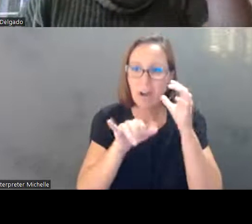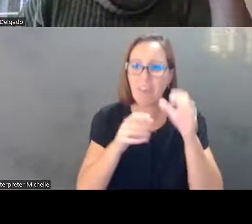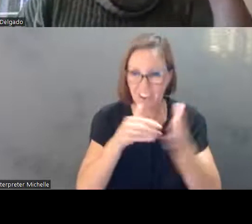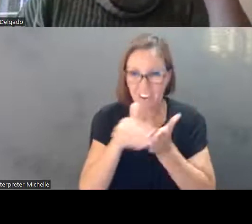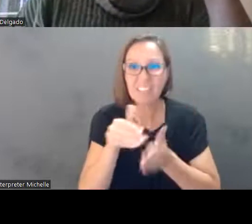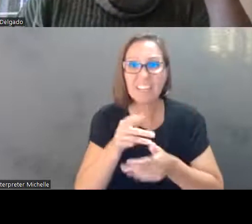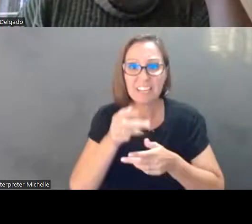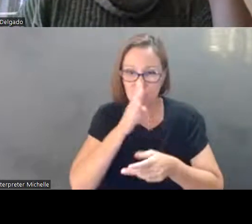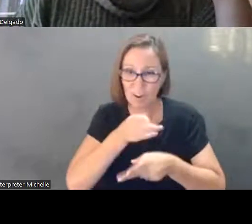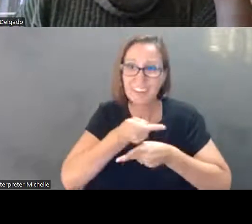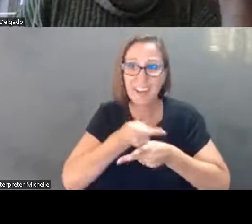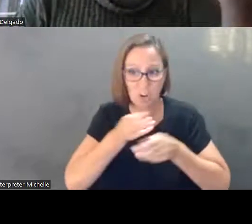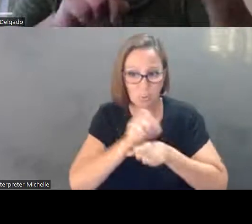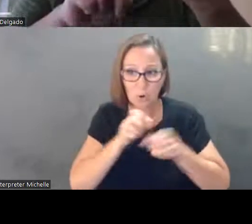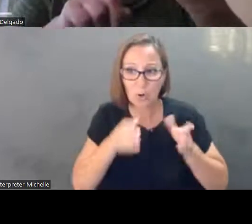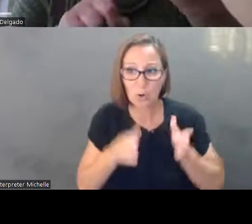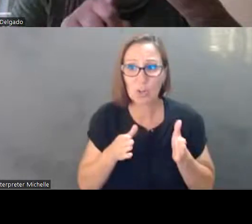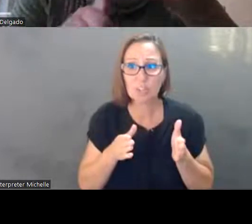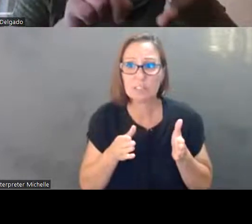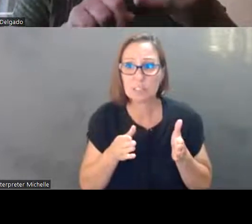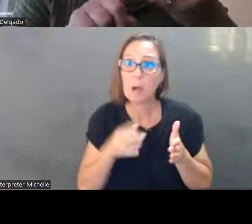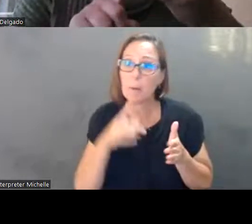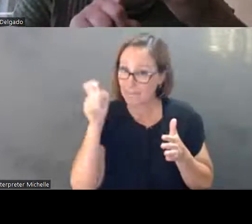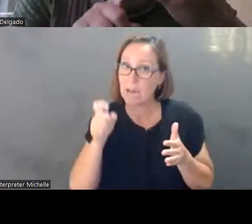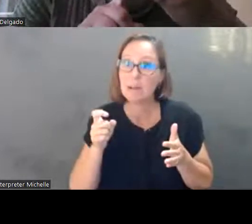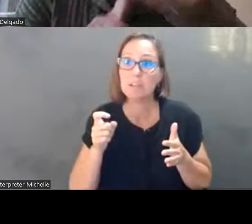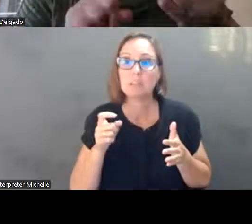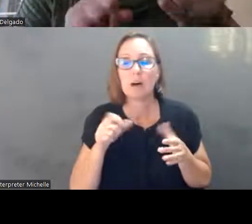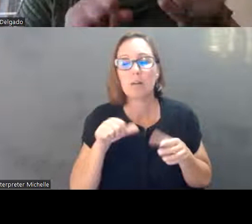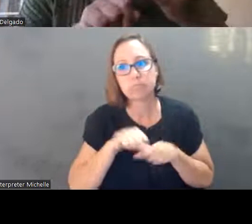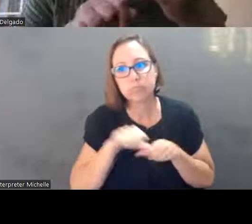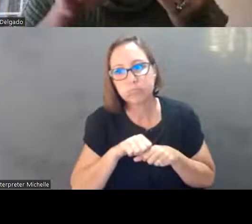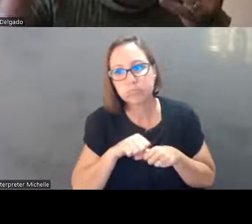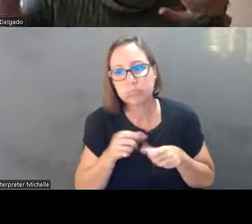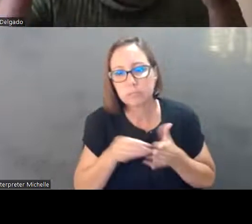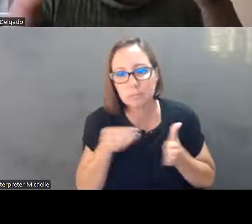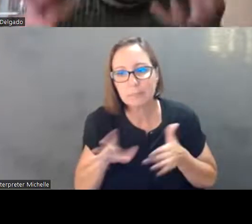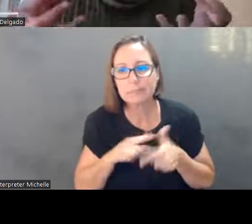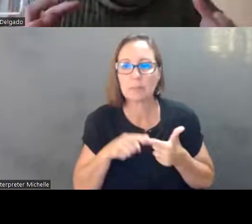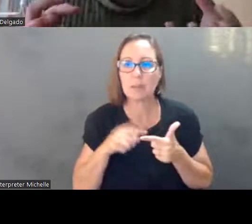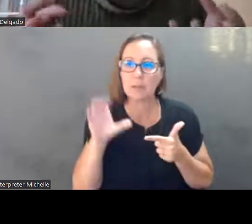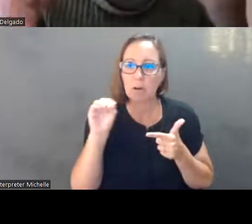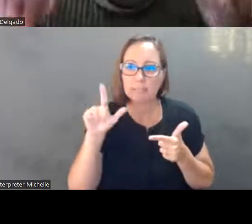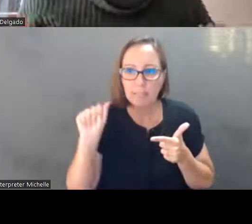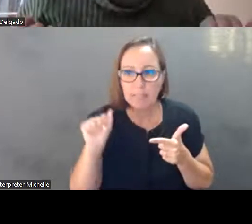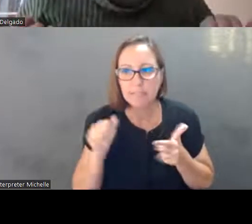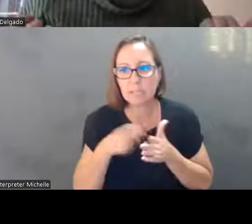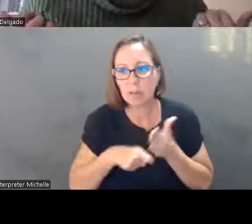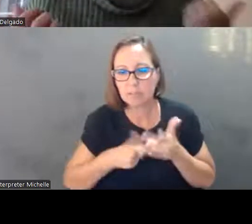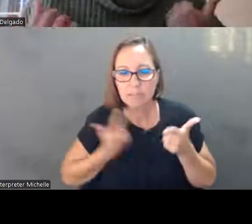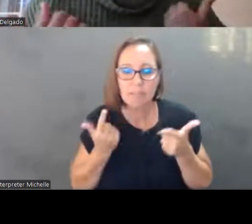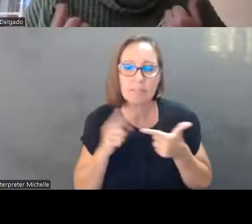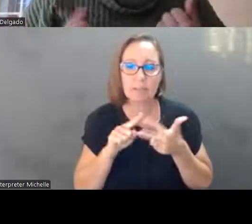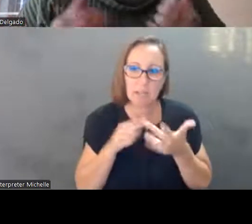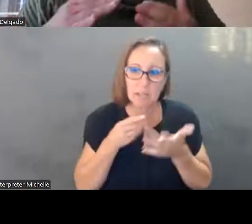workers who are because of the price of gas, because of the cost of living, because of all of the economic factors that are weighing down